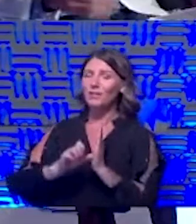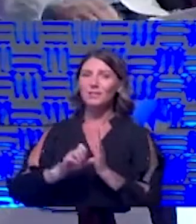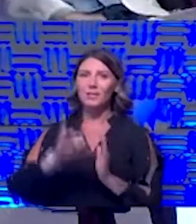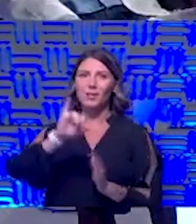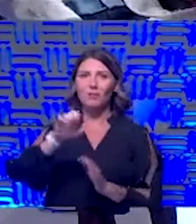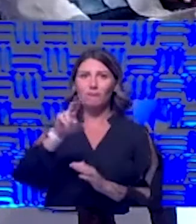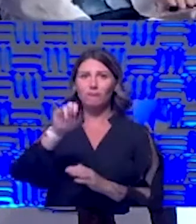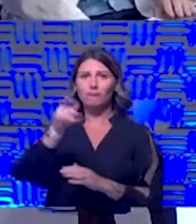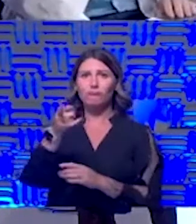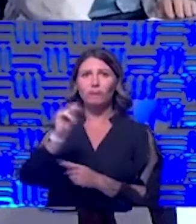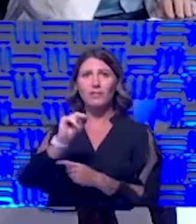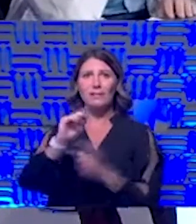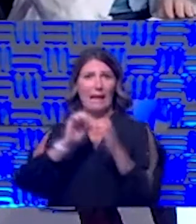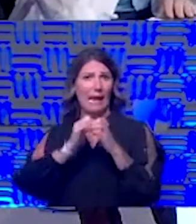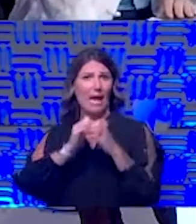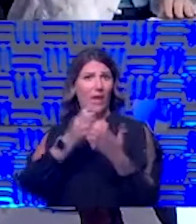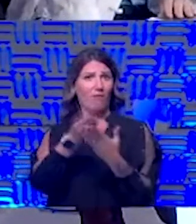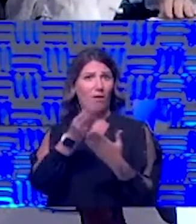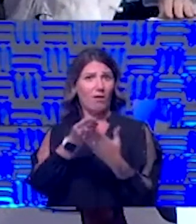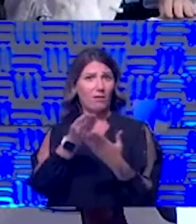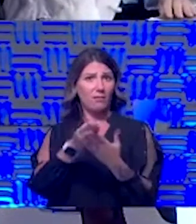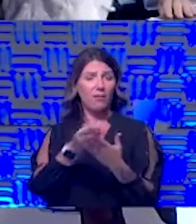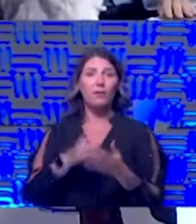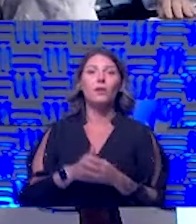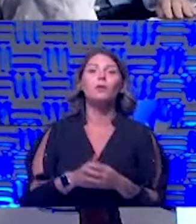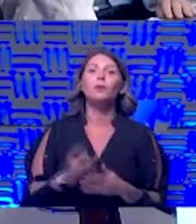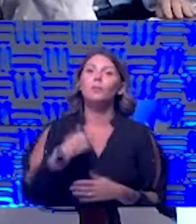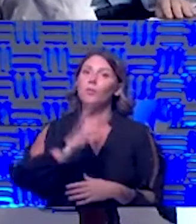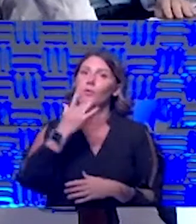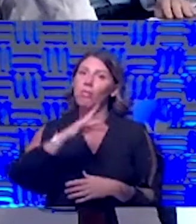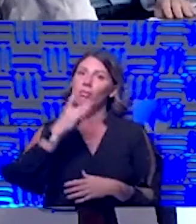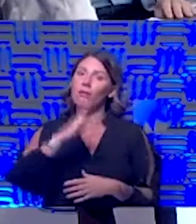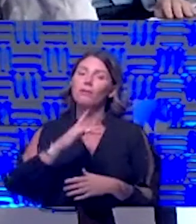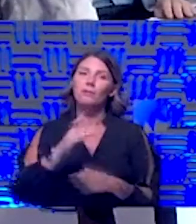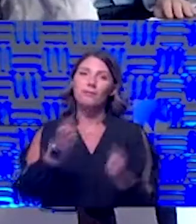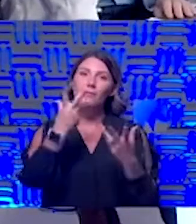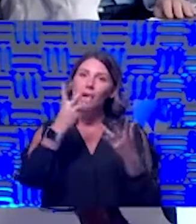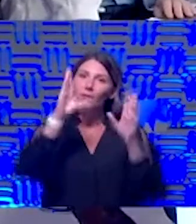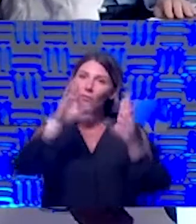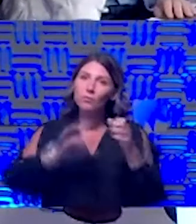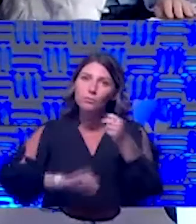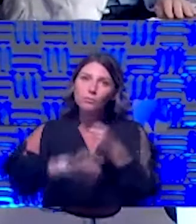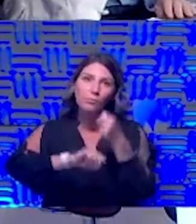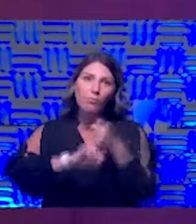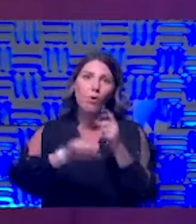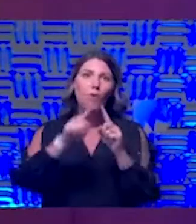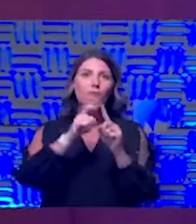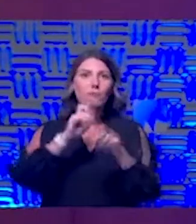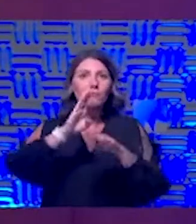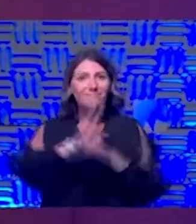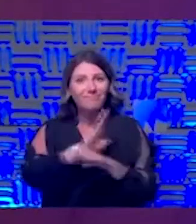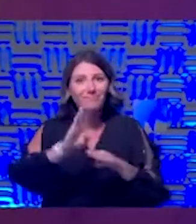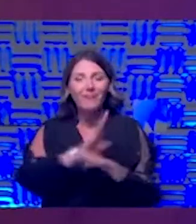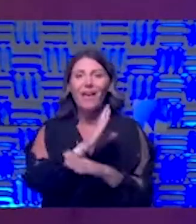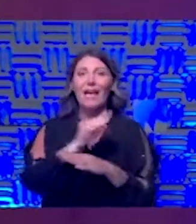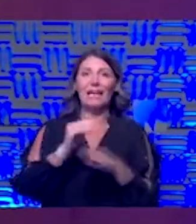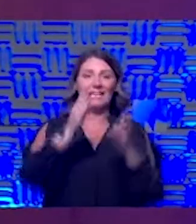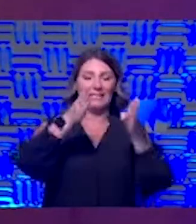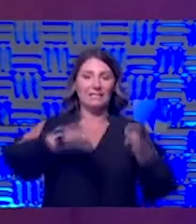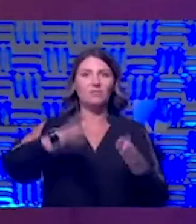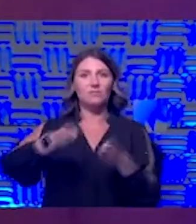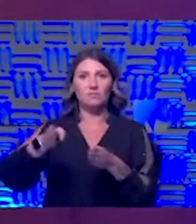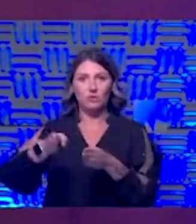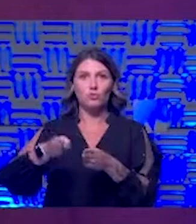funded? We are very lucky that we have a lot of great support from corporations and individuals.